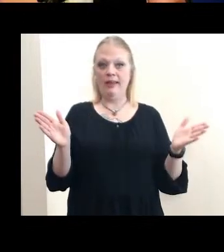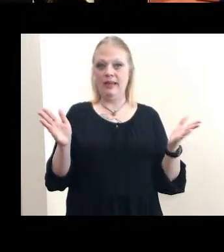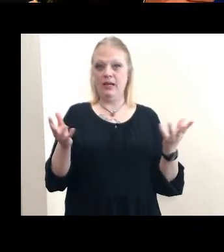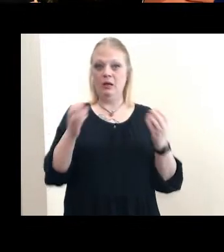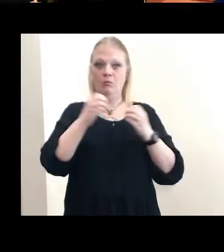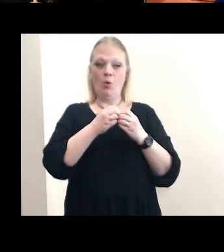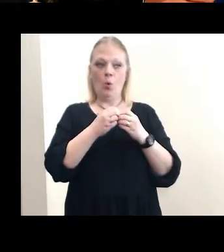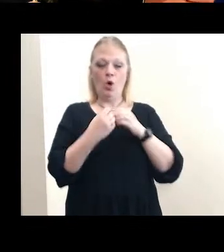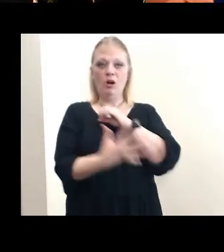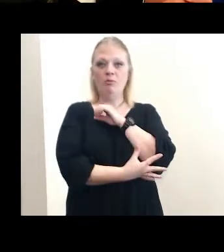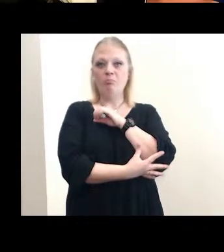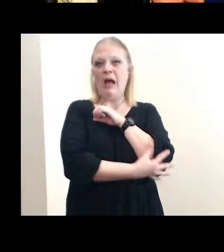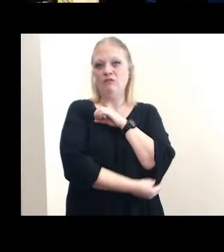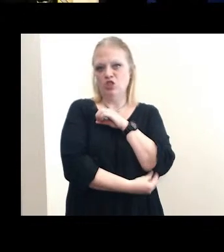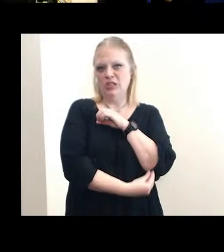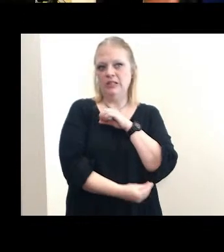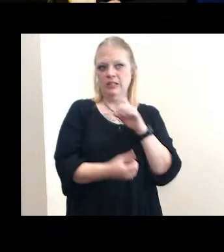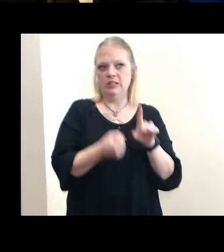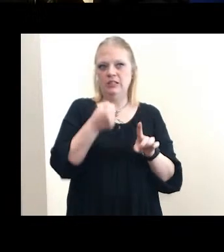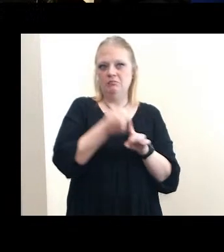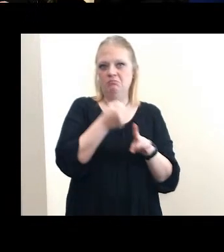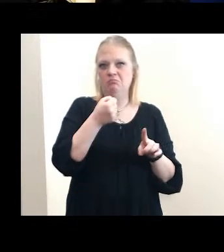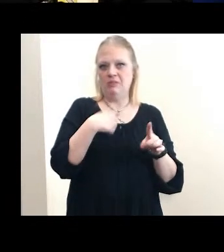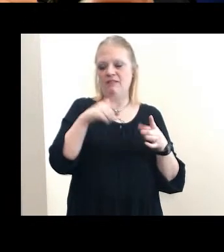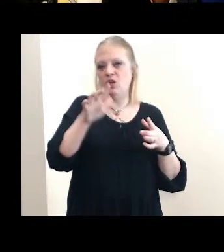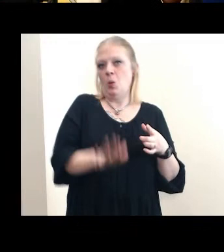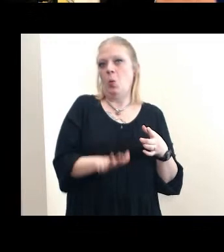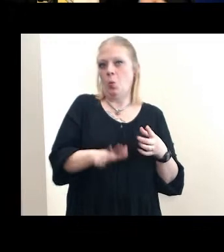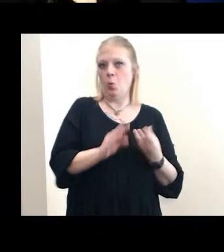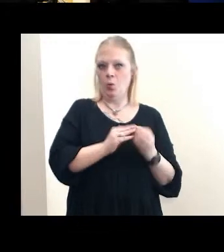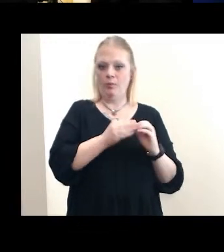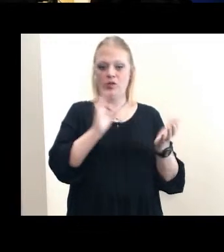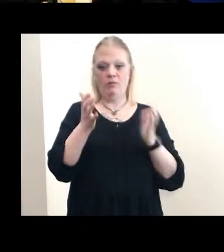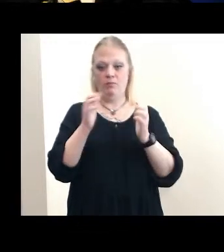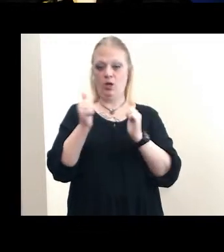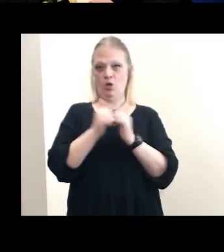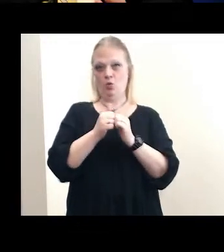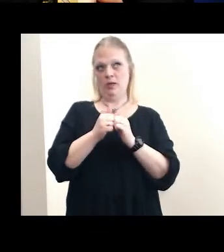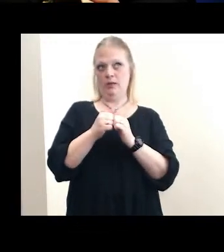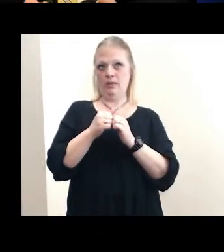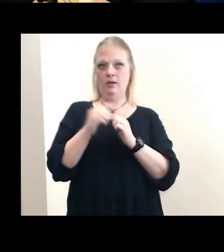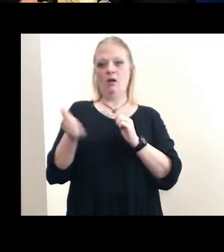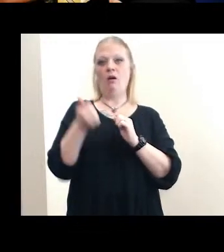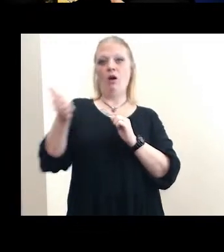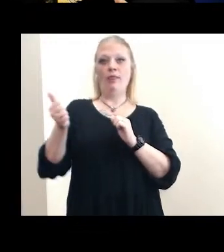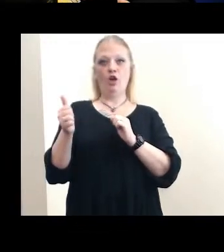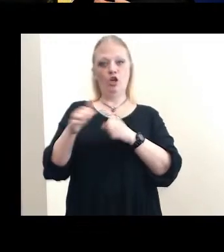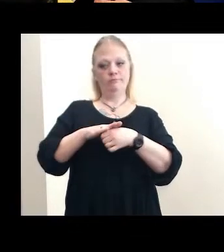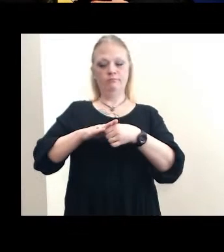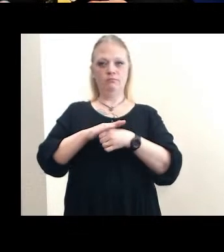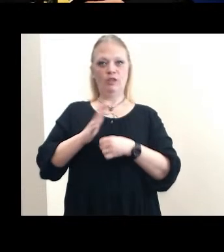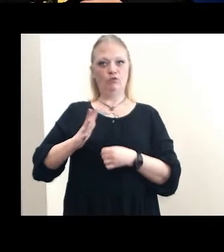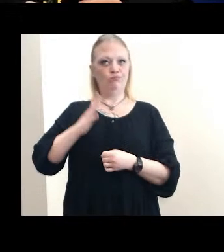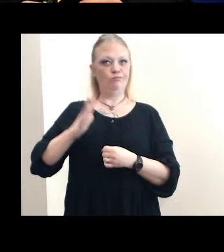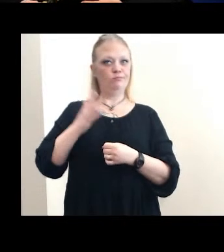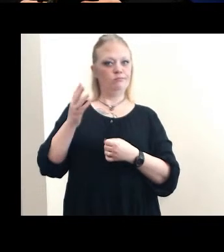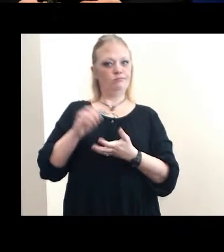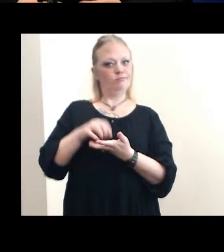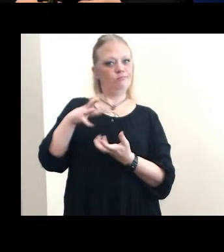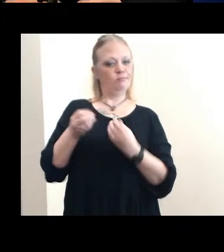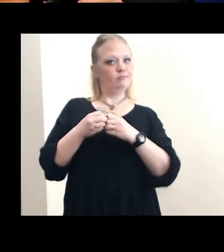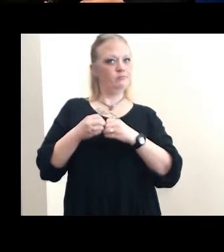more poverty-stricken having such low numbers compared to those that are so affluent. Look at the top 3